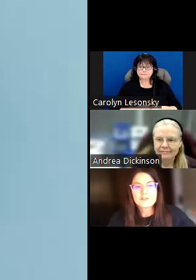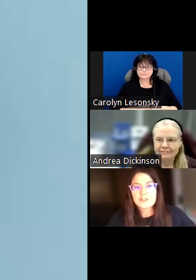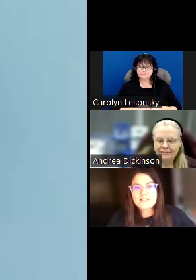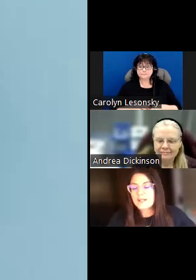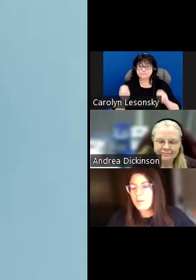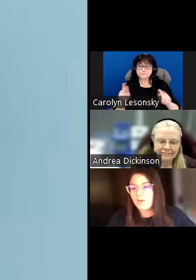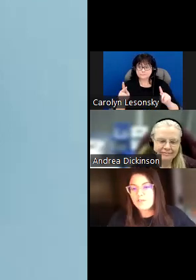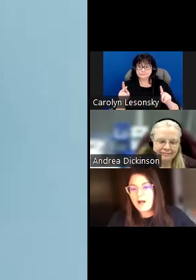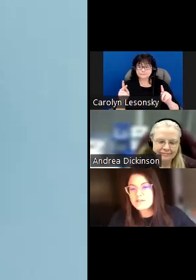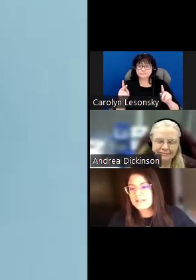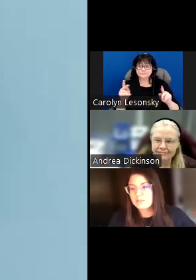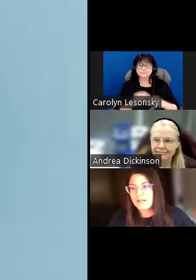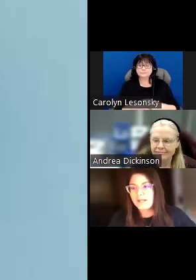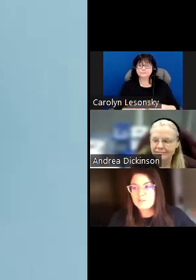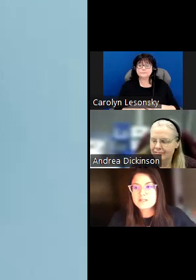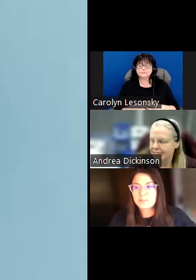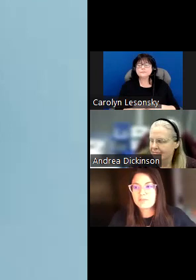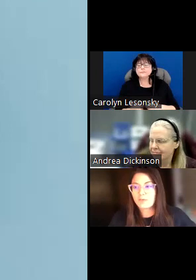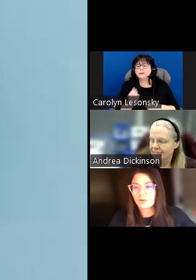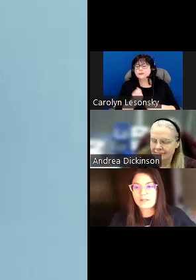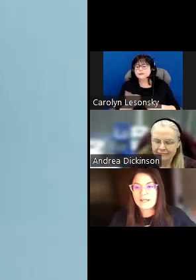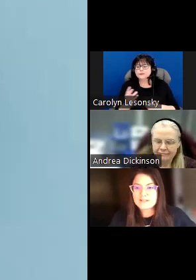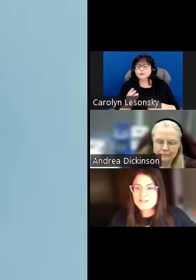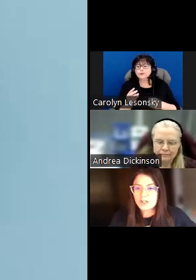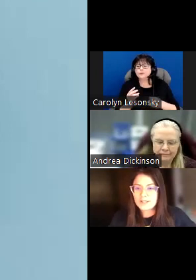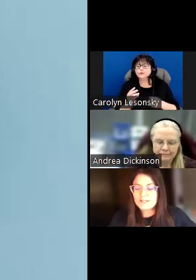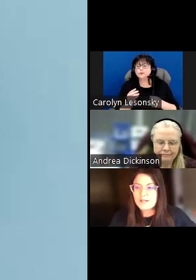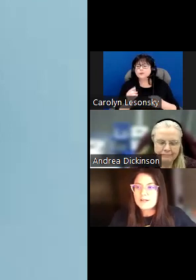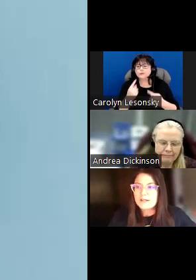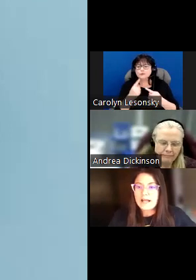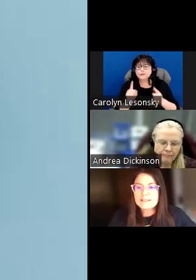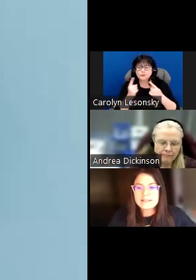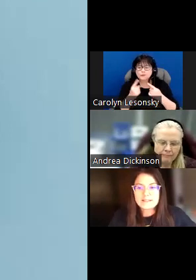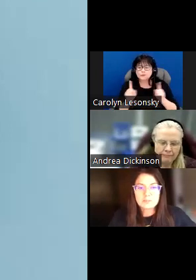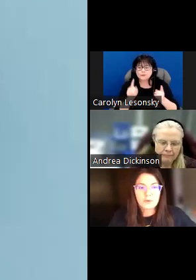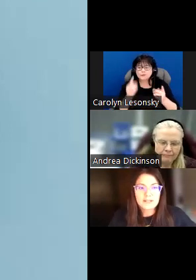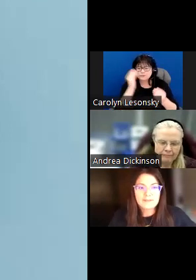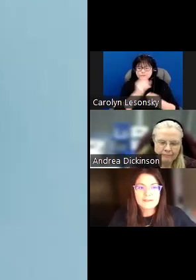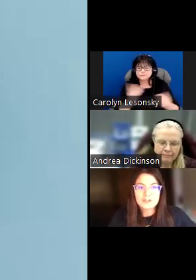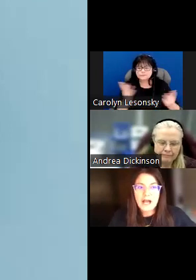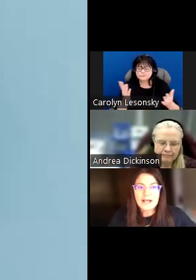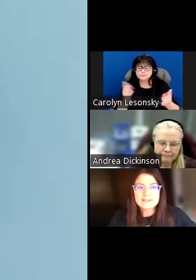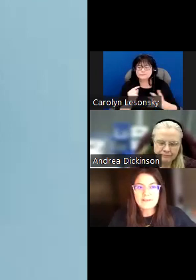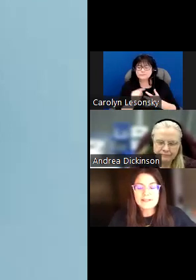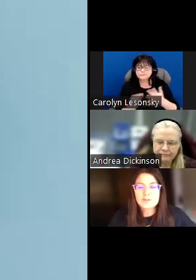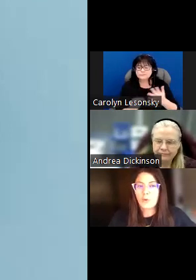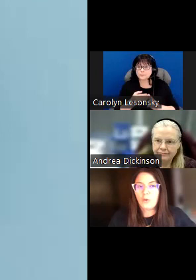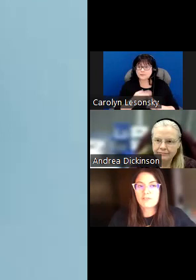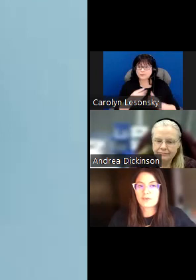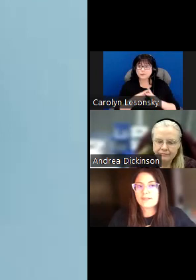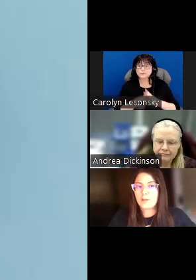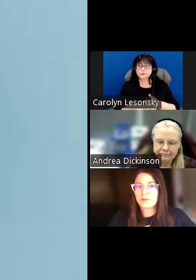All right, just a couple of housekeeping items before we get started. I did put in the chat